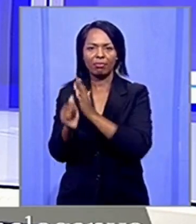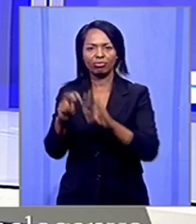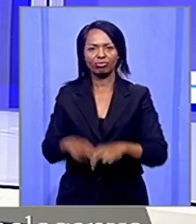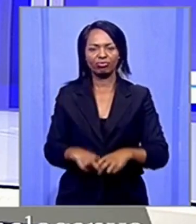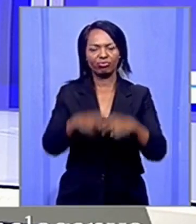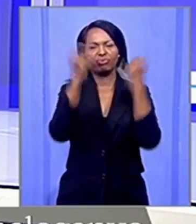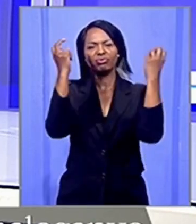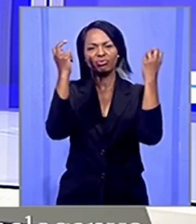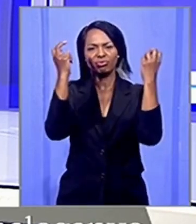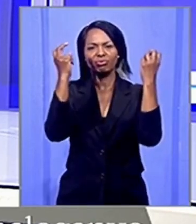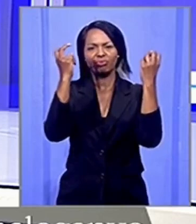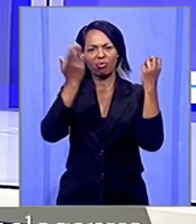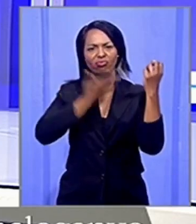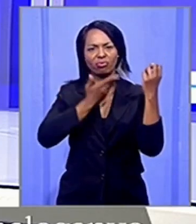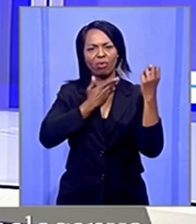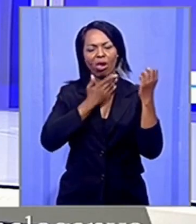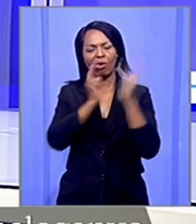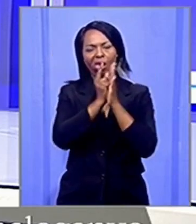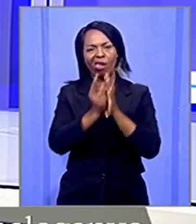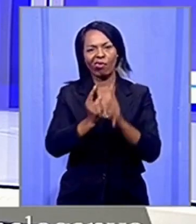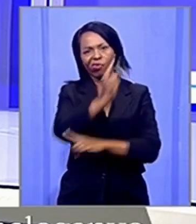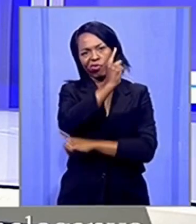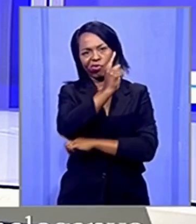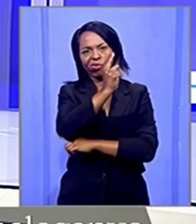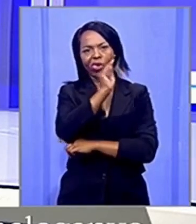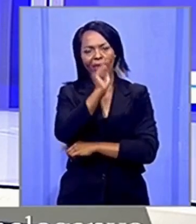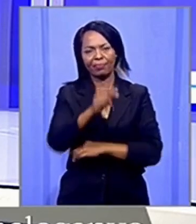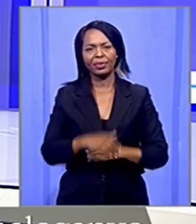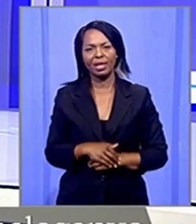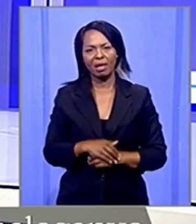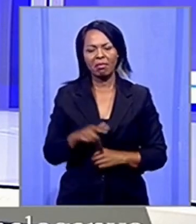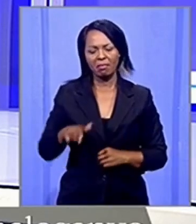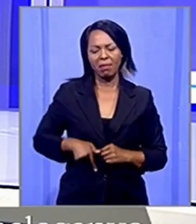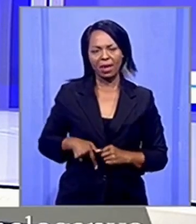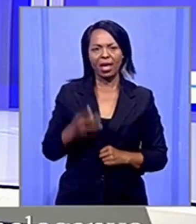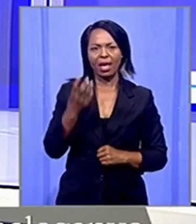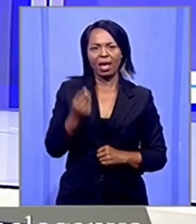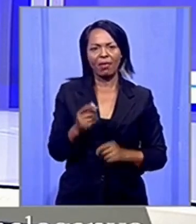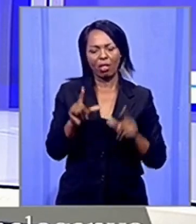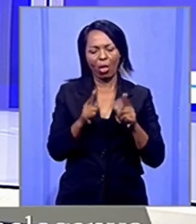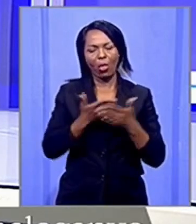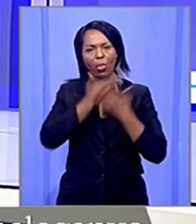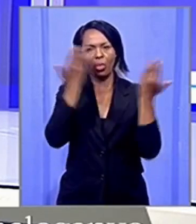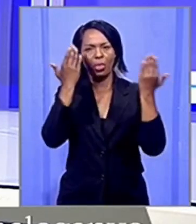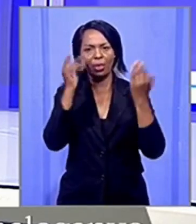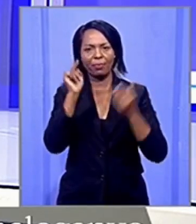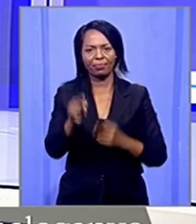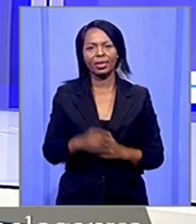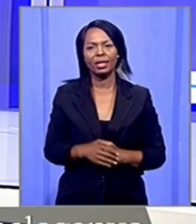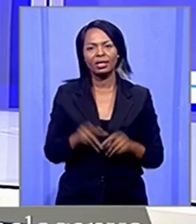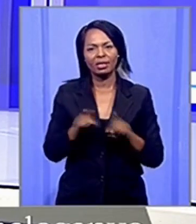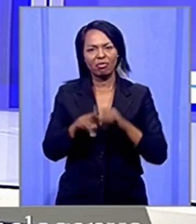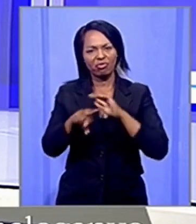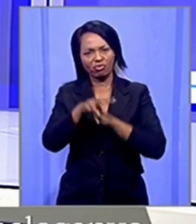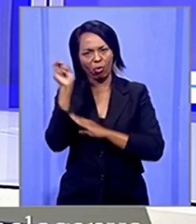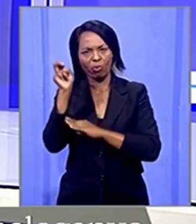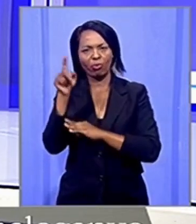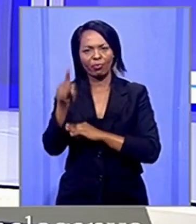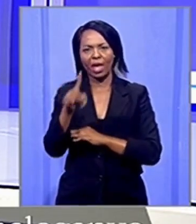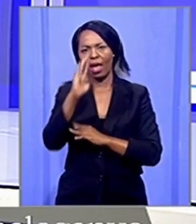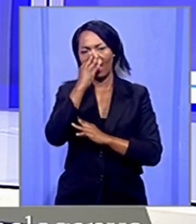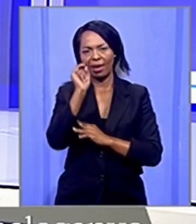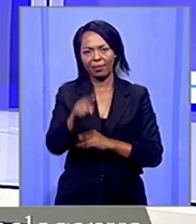go ikgatolosa tsamaiso ya molao, go tshwara tlhobolo le matlhatlhaela tse di seng mo molaong ga mmogo le bogodu.